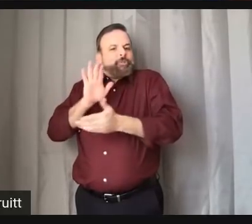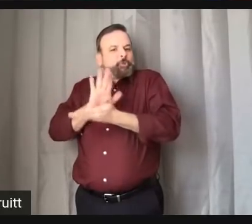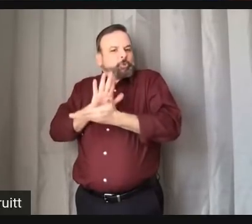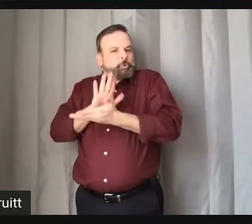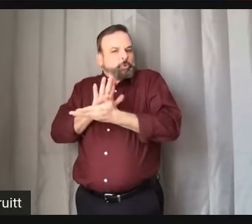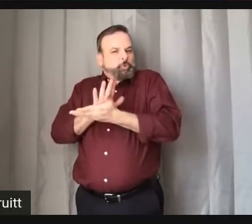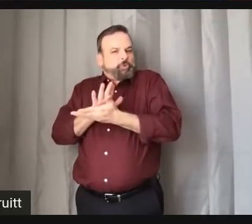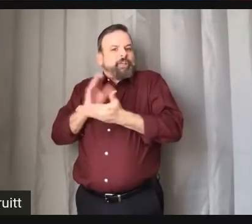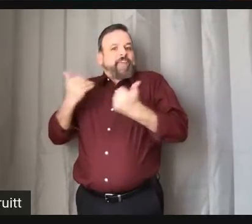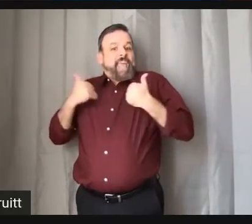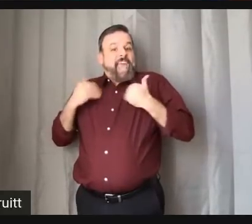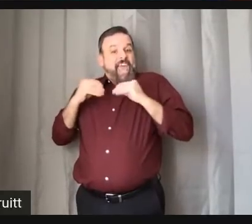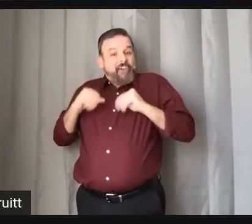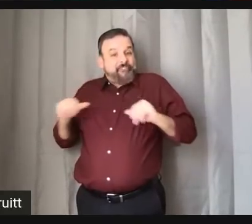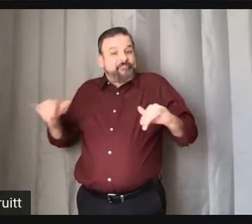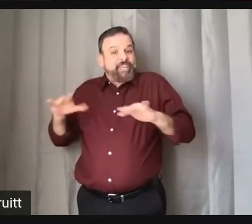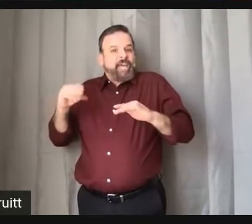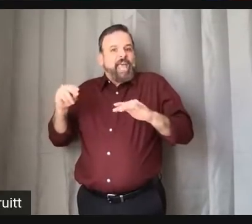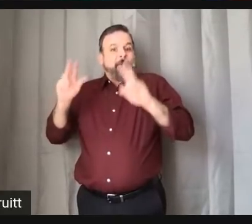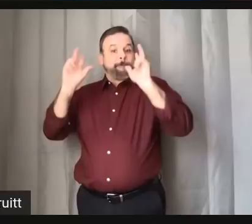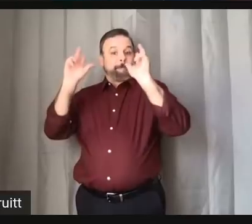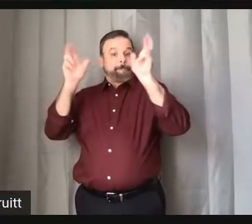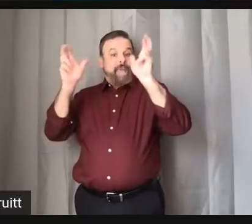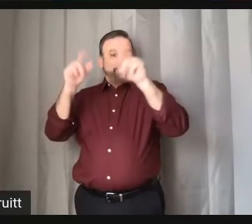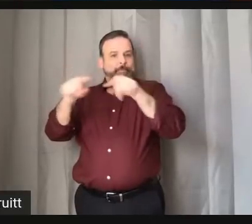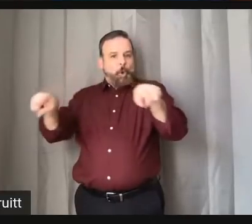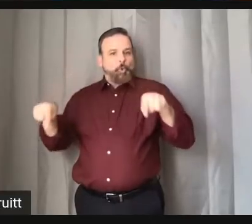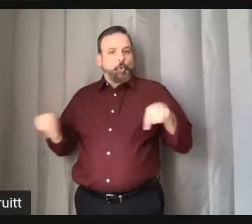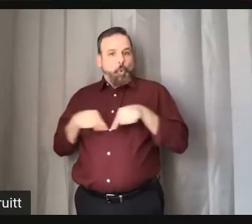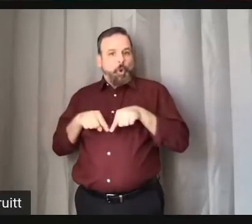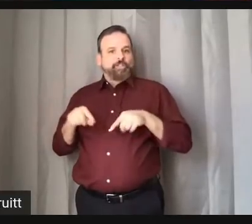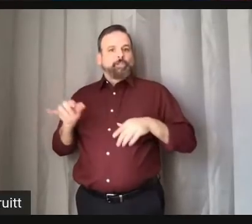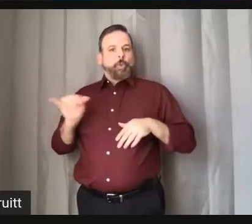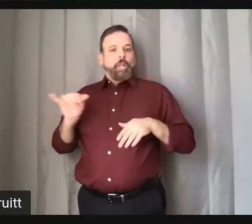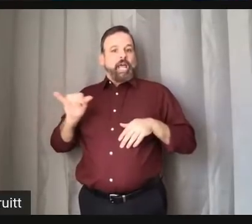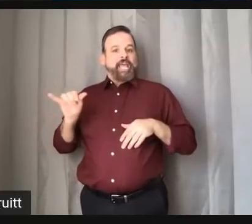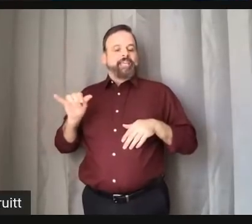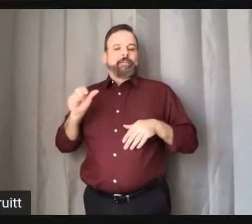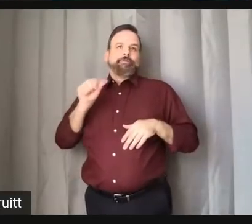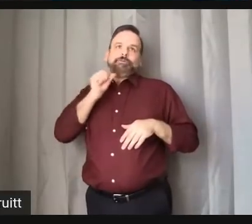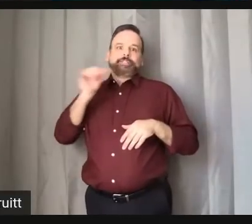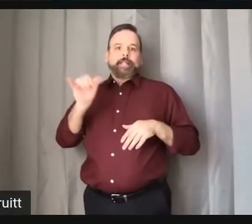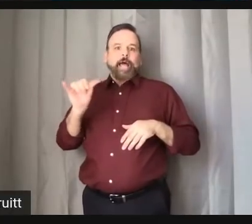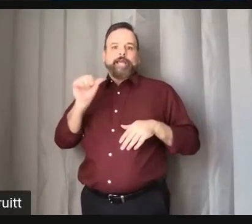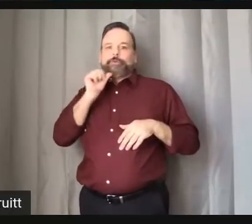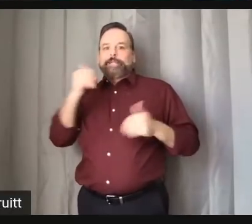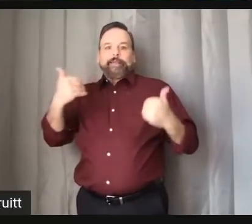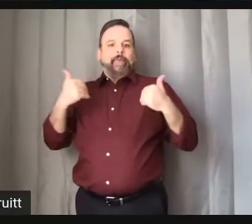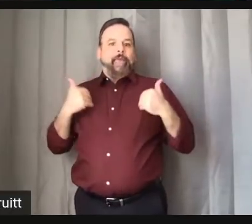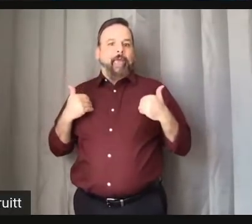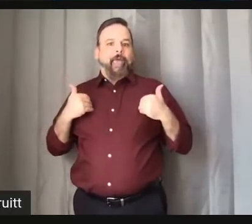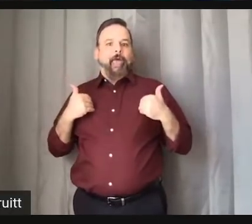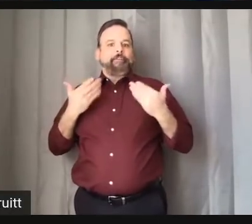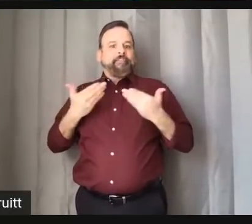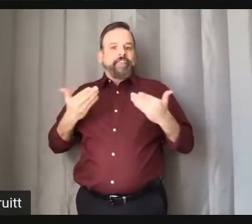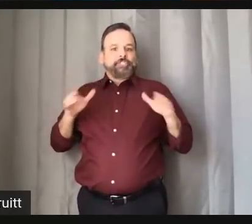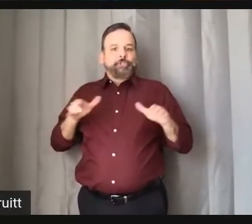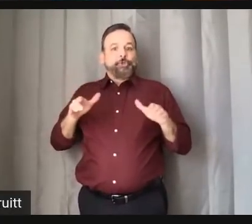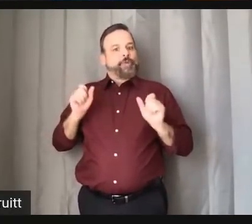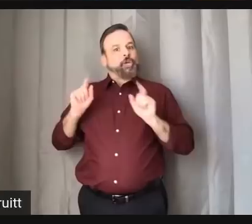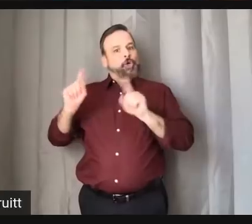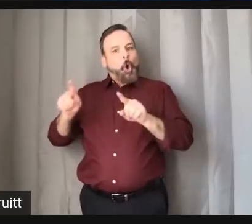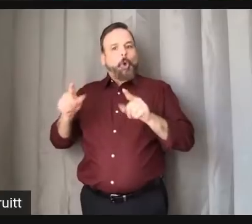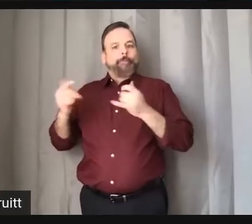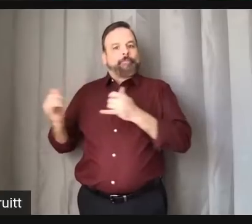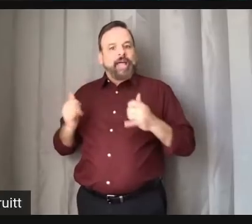a field and they had basketball courts. So like it wasn't like we didn't have anything to do. Like we can go down there and play, we could